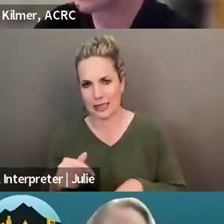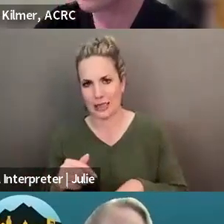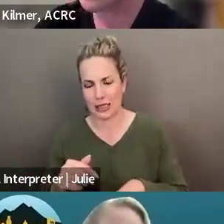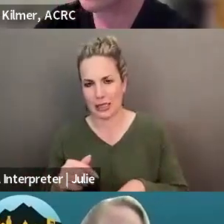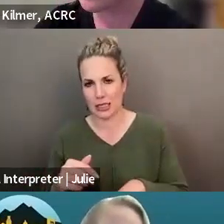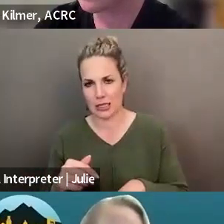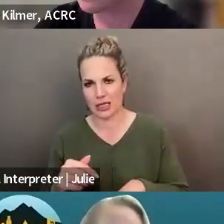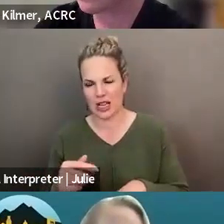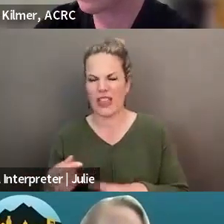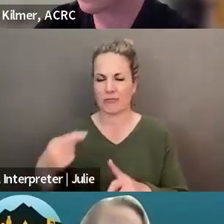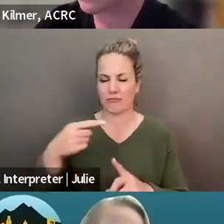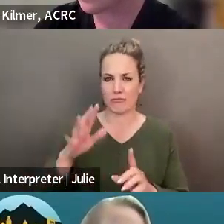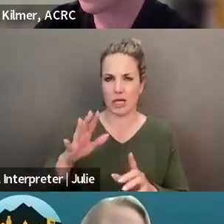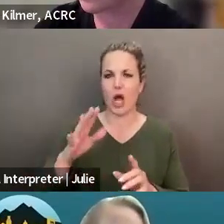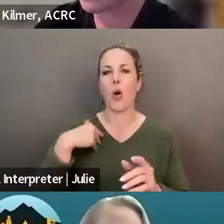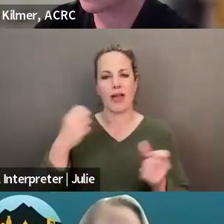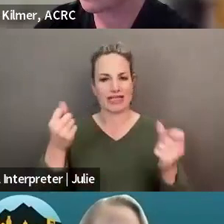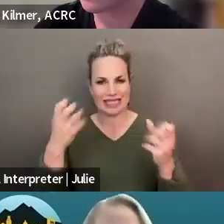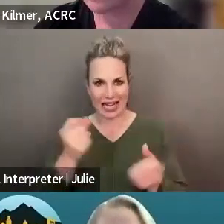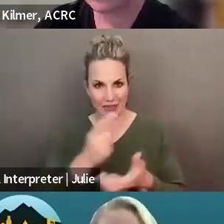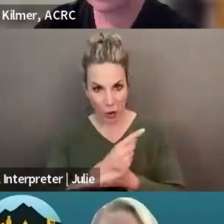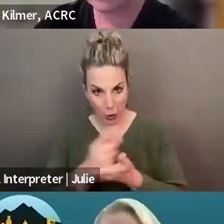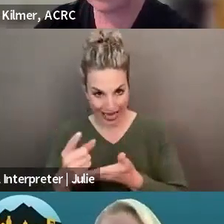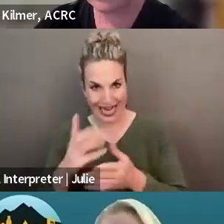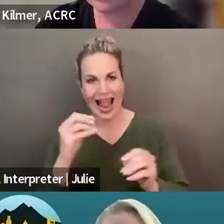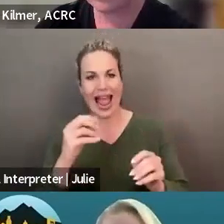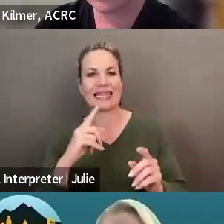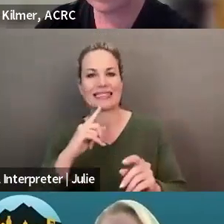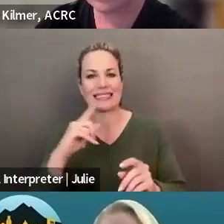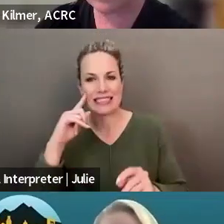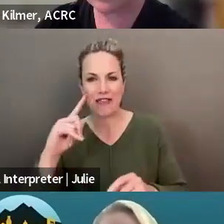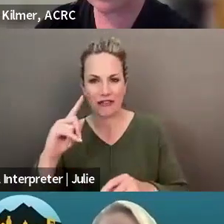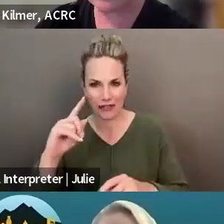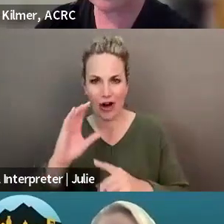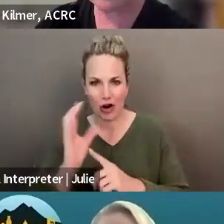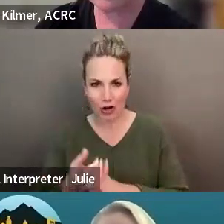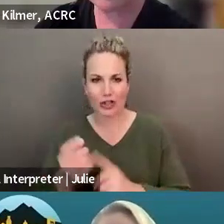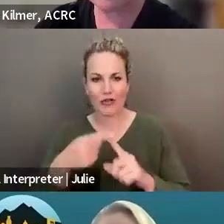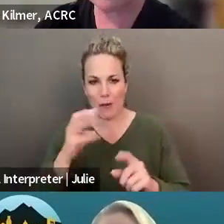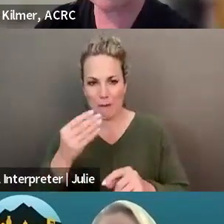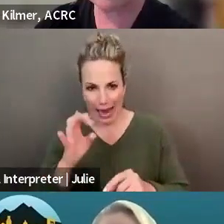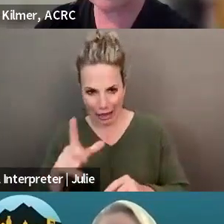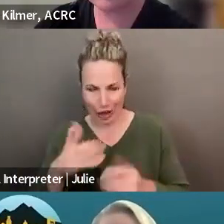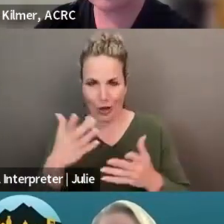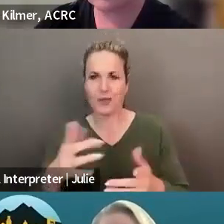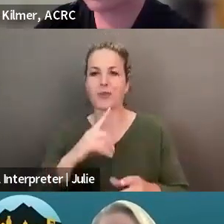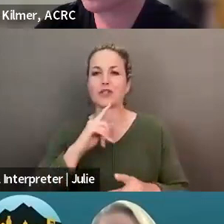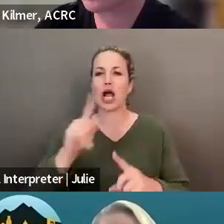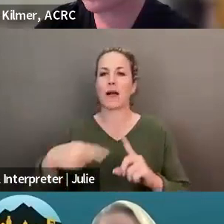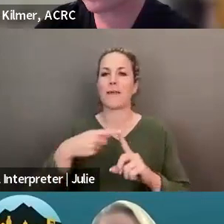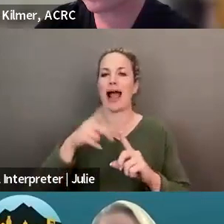have our sign of the week and Deaf Culture 101 from Michael. We are going to talk about